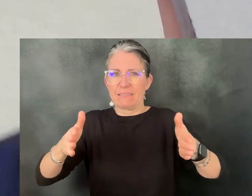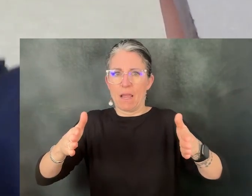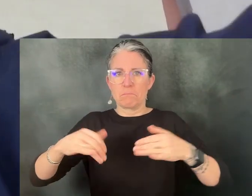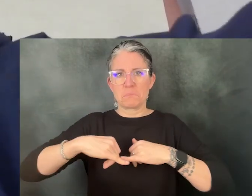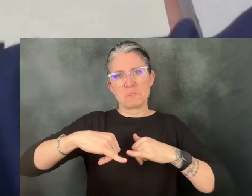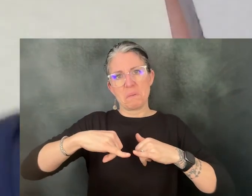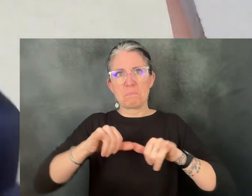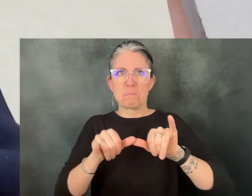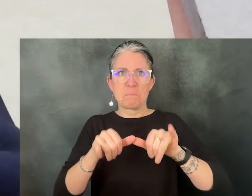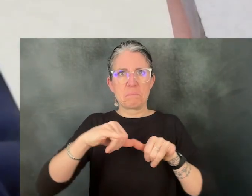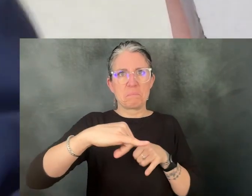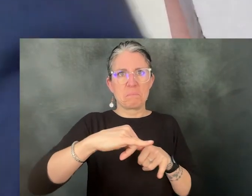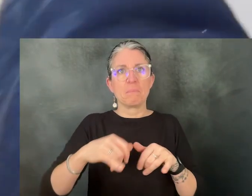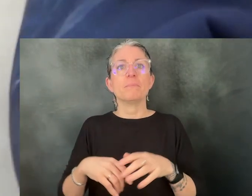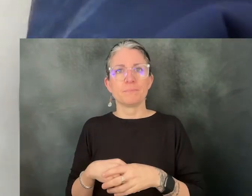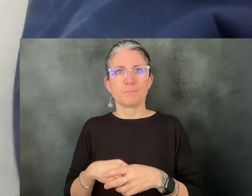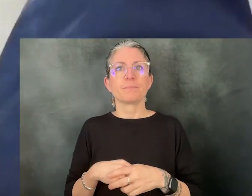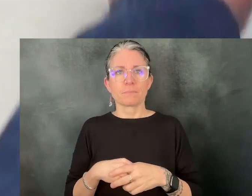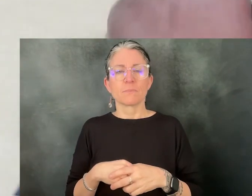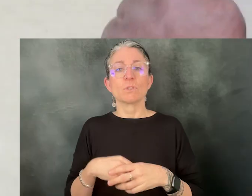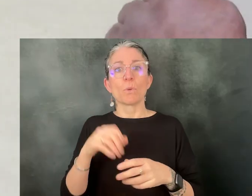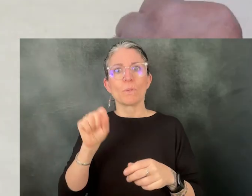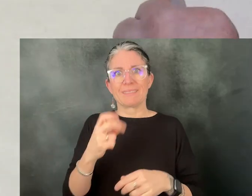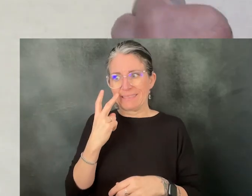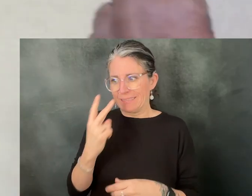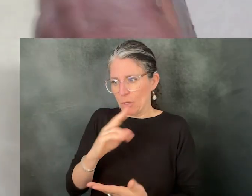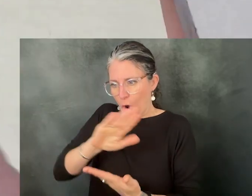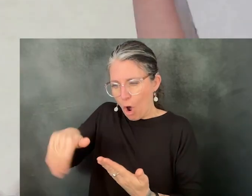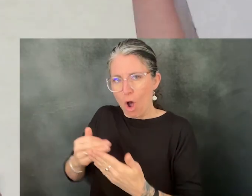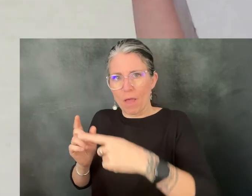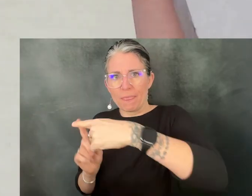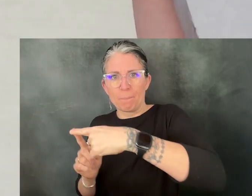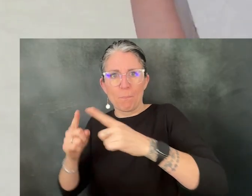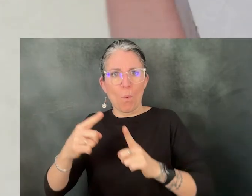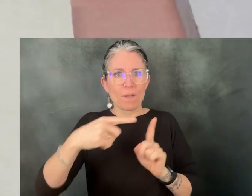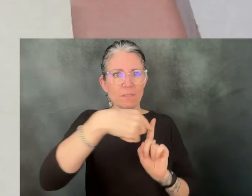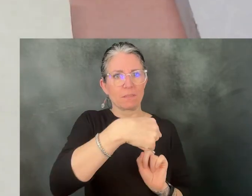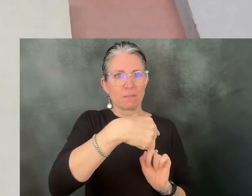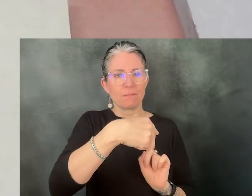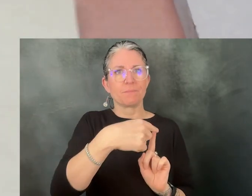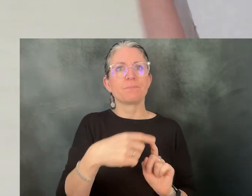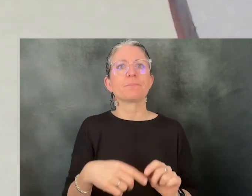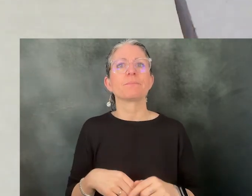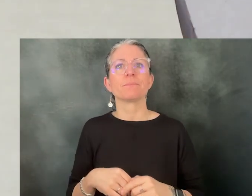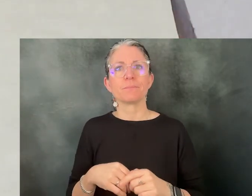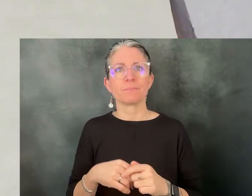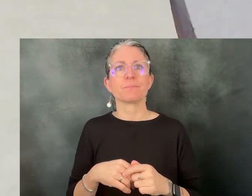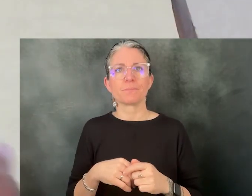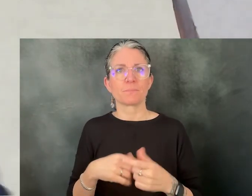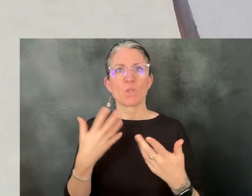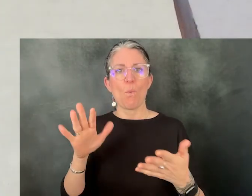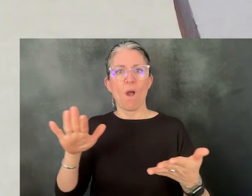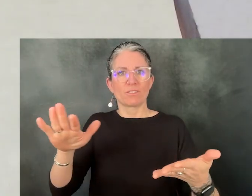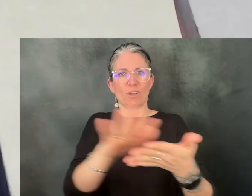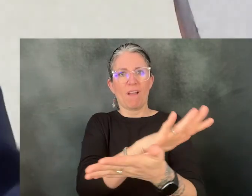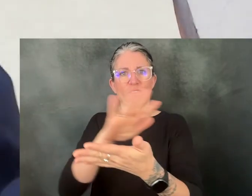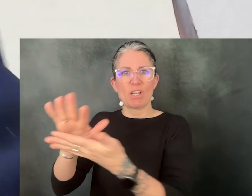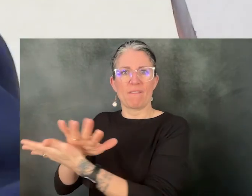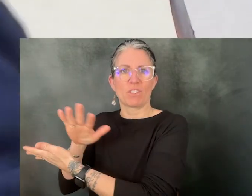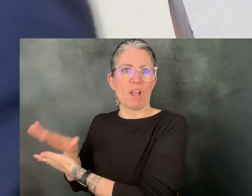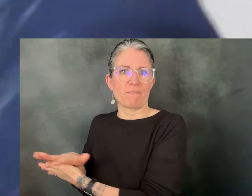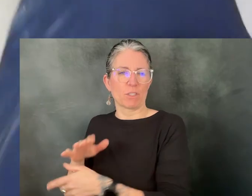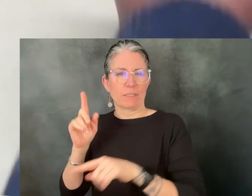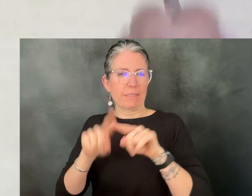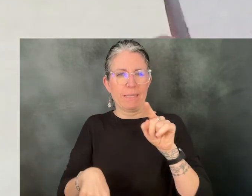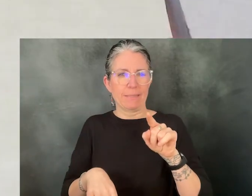any points. Because that's what's important. You can't cover anything up. You want to have all